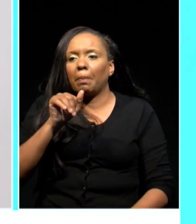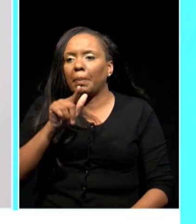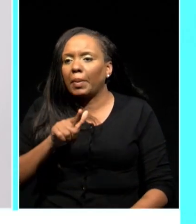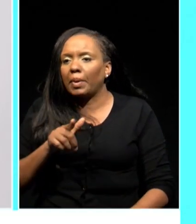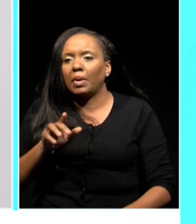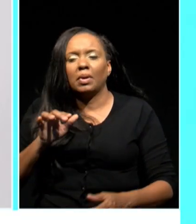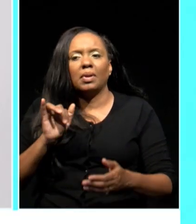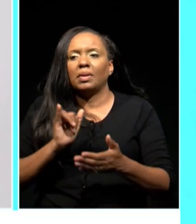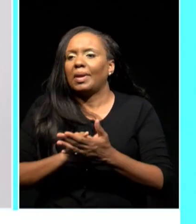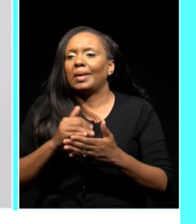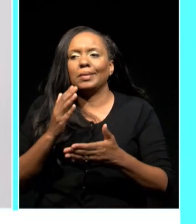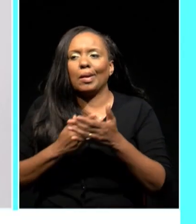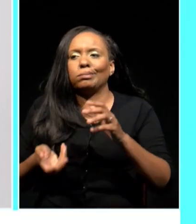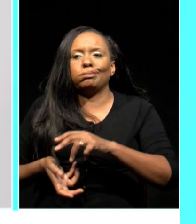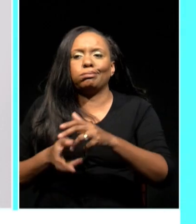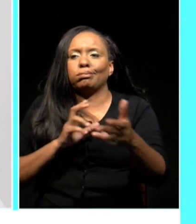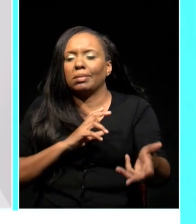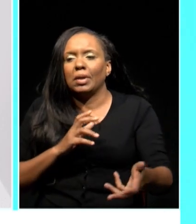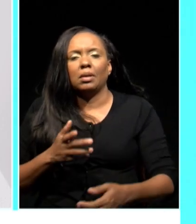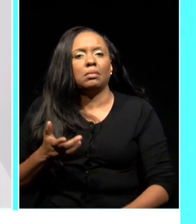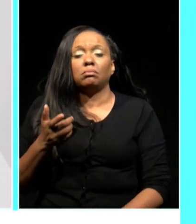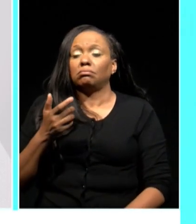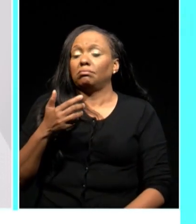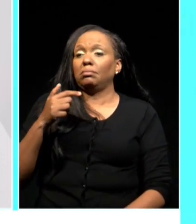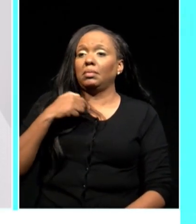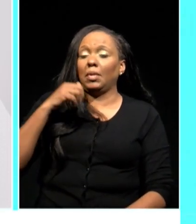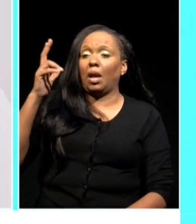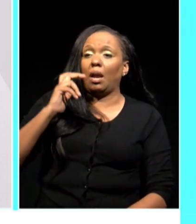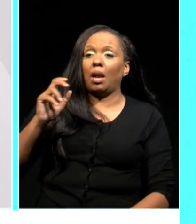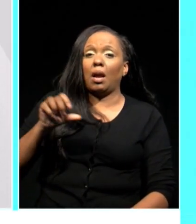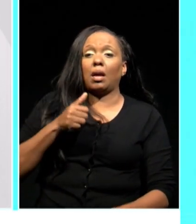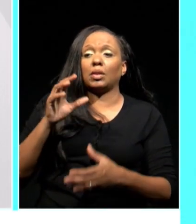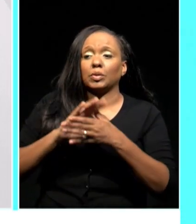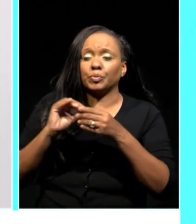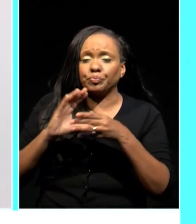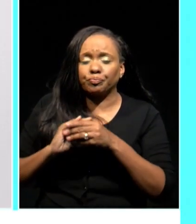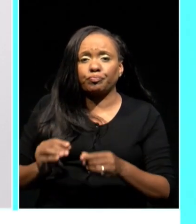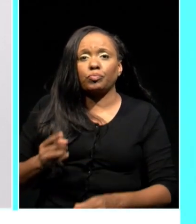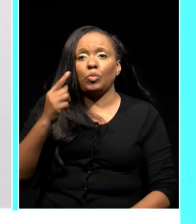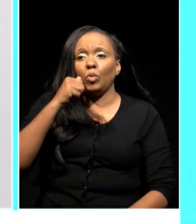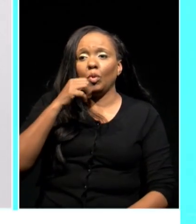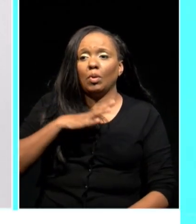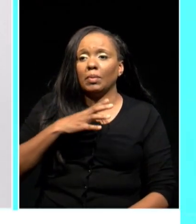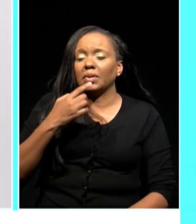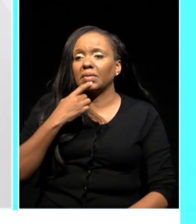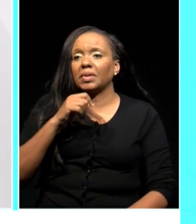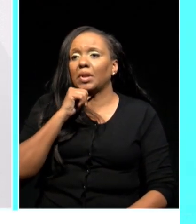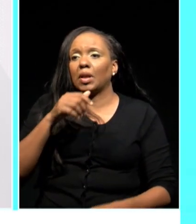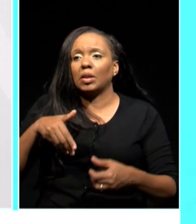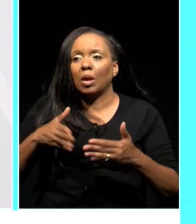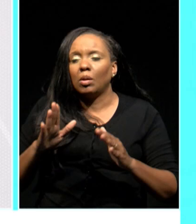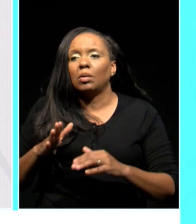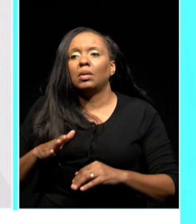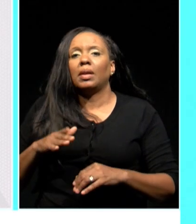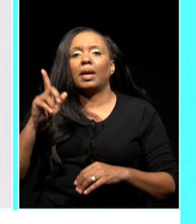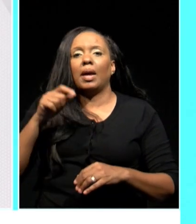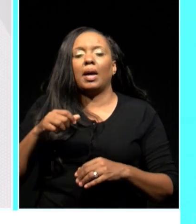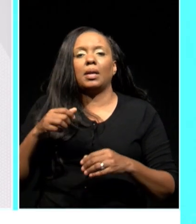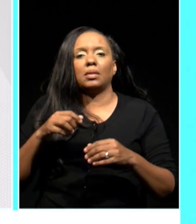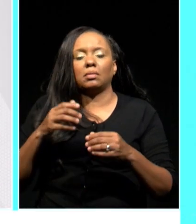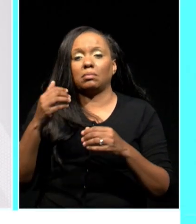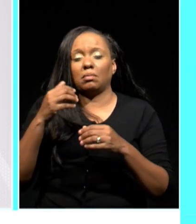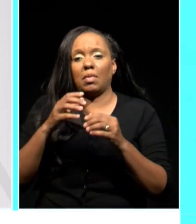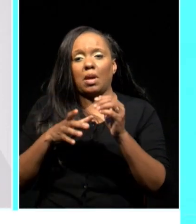inefficiencies. I did hear some other stories. One person said that she was not allowed, not that she wasn't allowed to vote, she was asked to